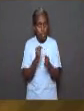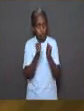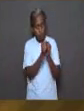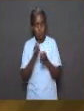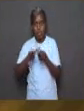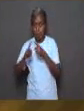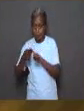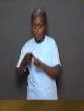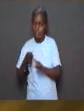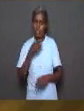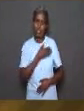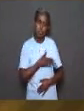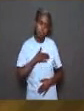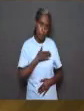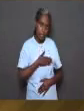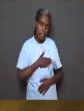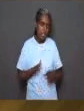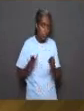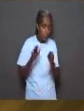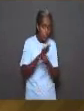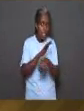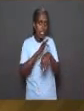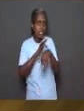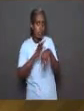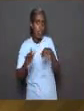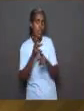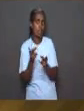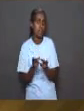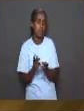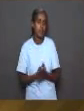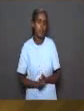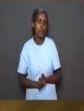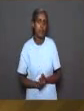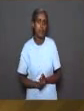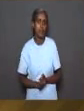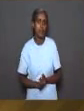Working with a partner, please fill in the blanks.